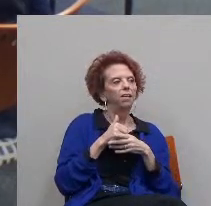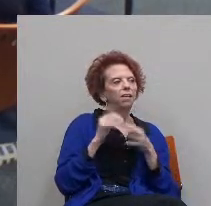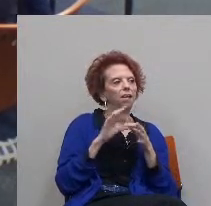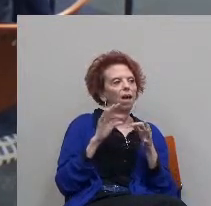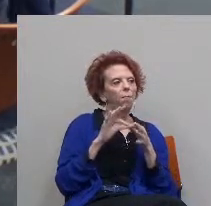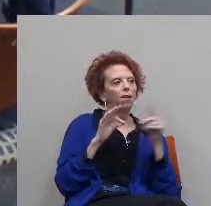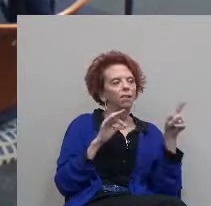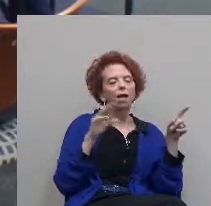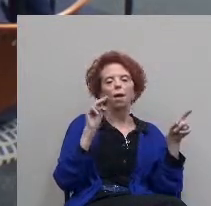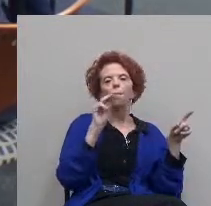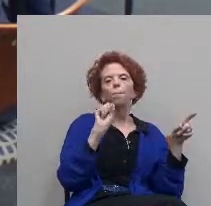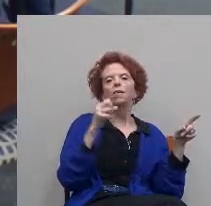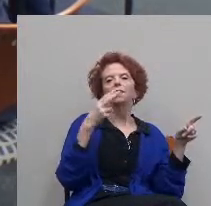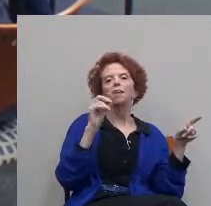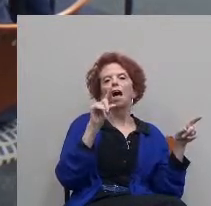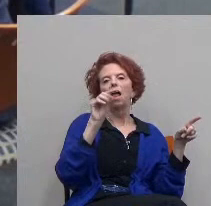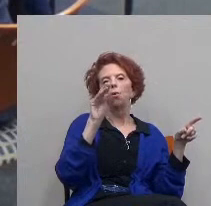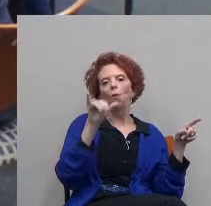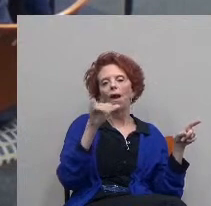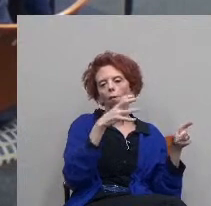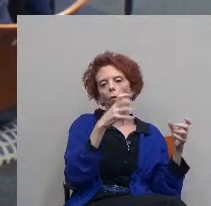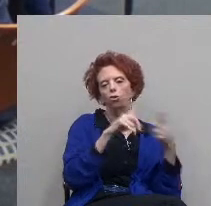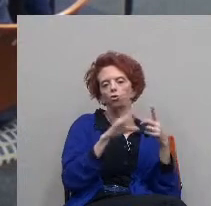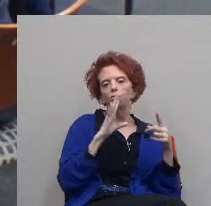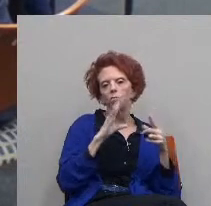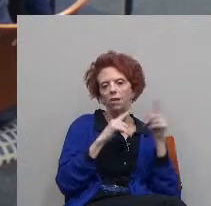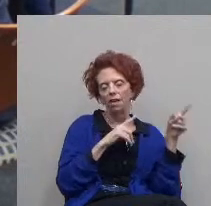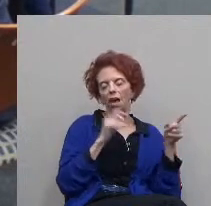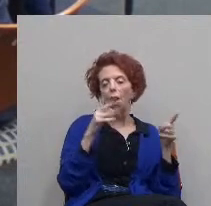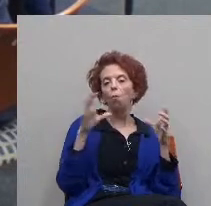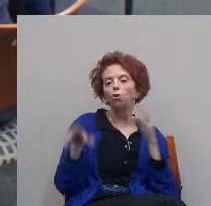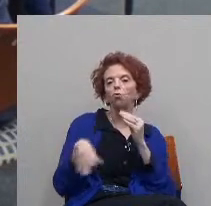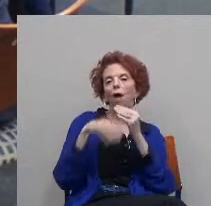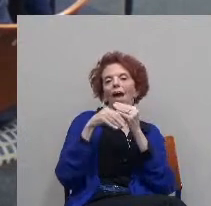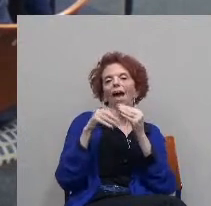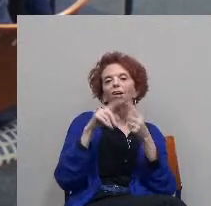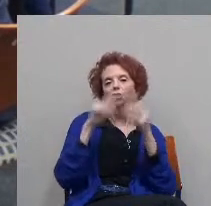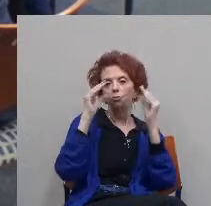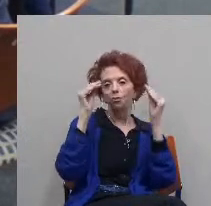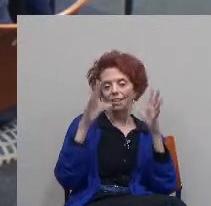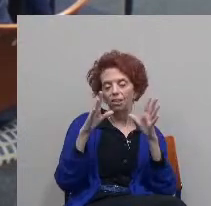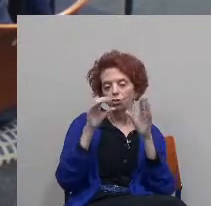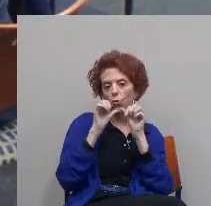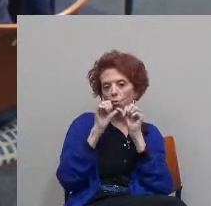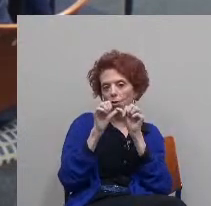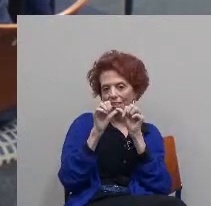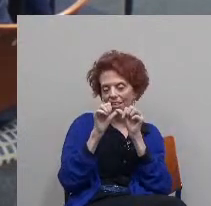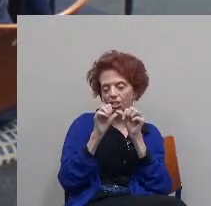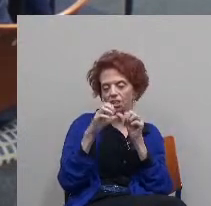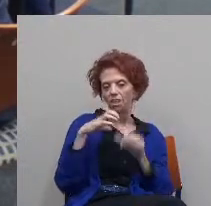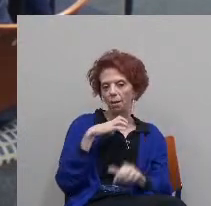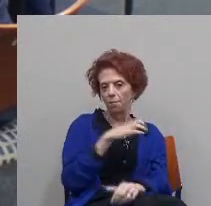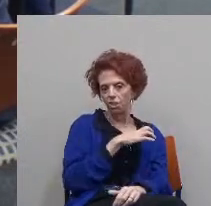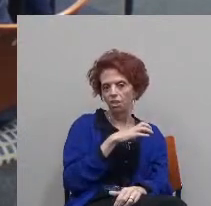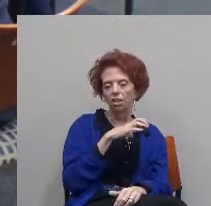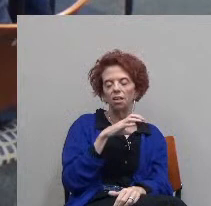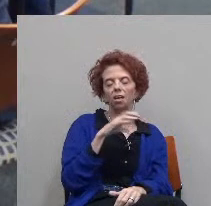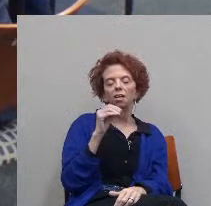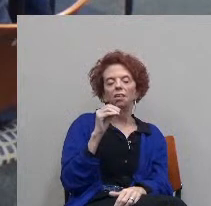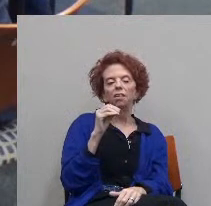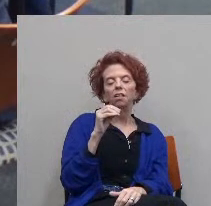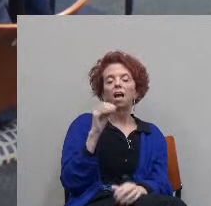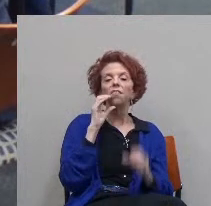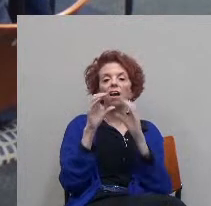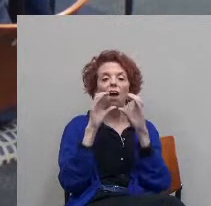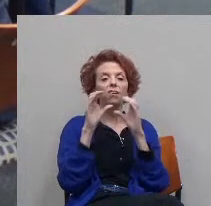to speak. Thank you. I just want to add in regards to the Teacher Retention Commission, the